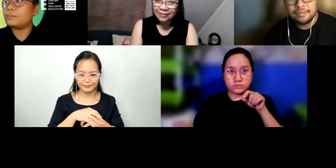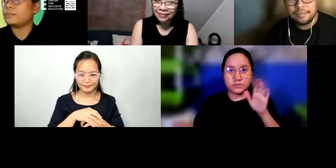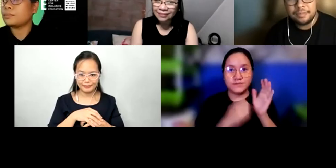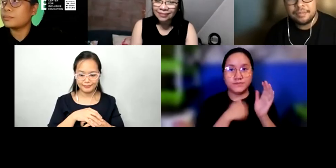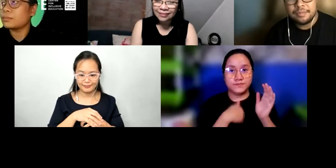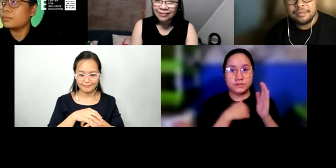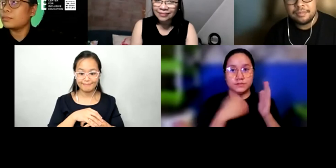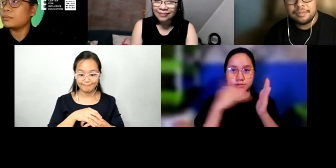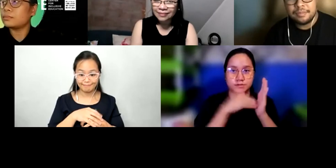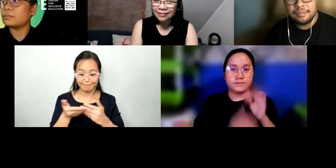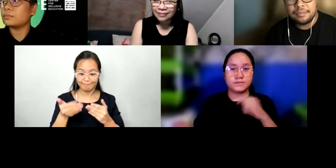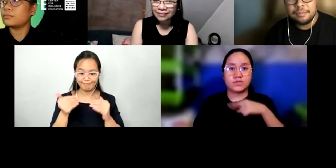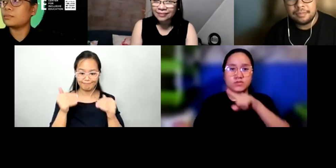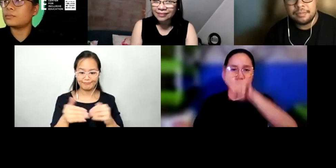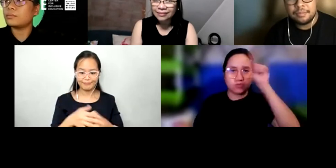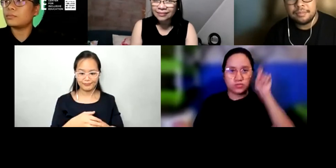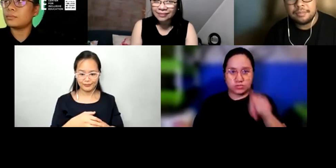So my question is,